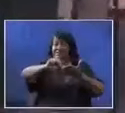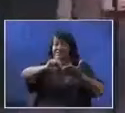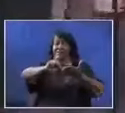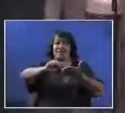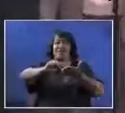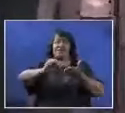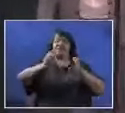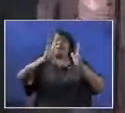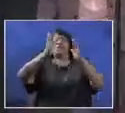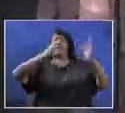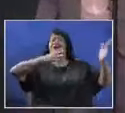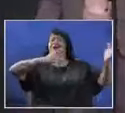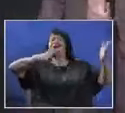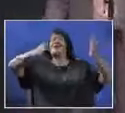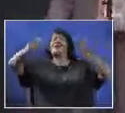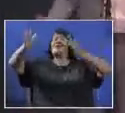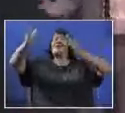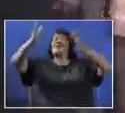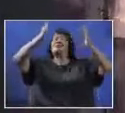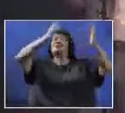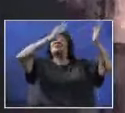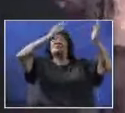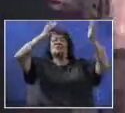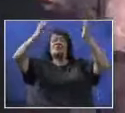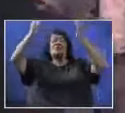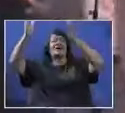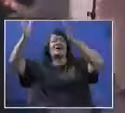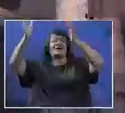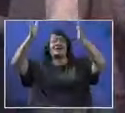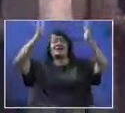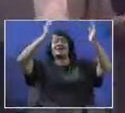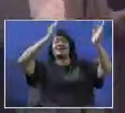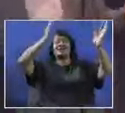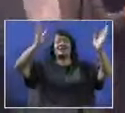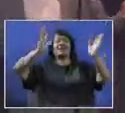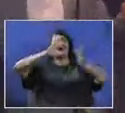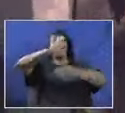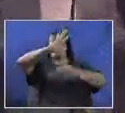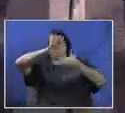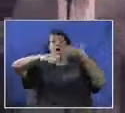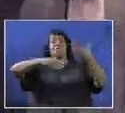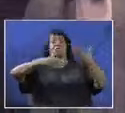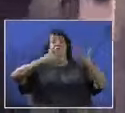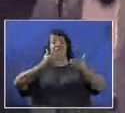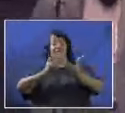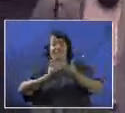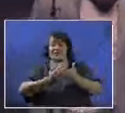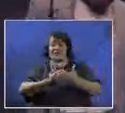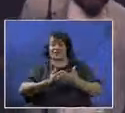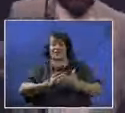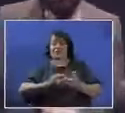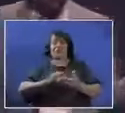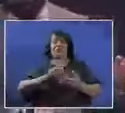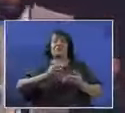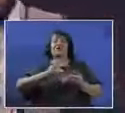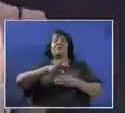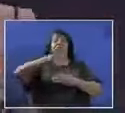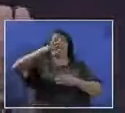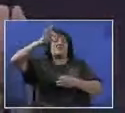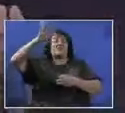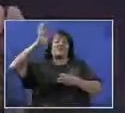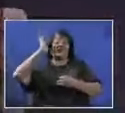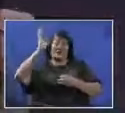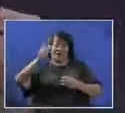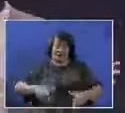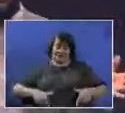saints go up in praise, that's when the Spirit